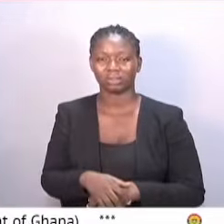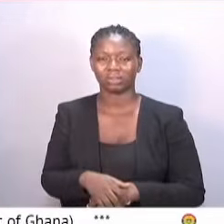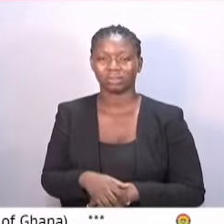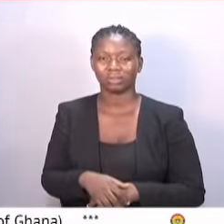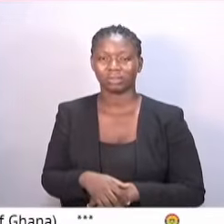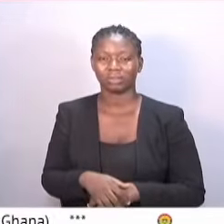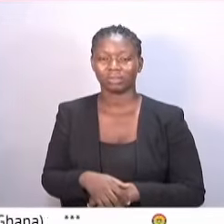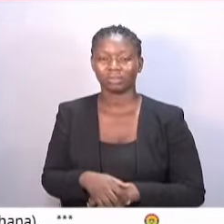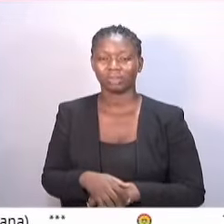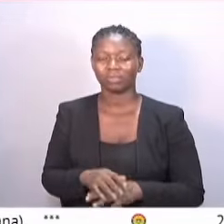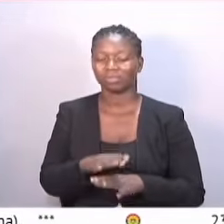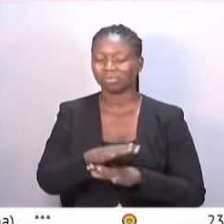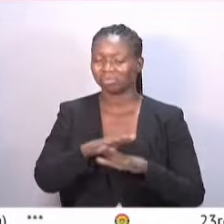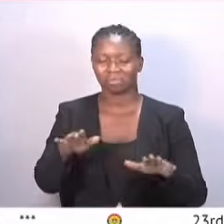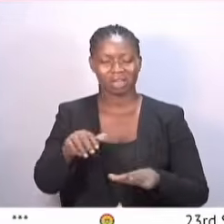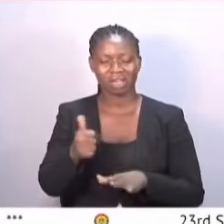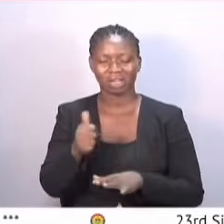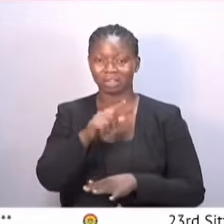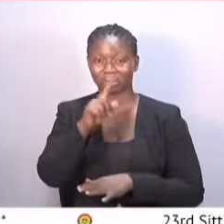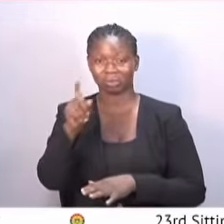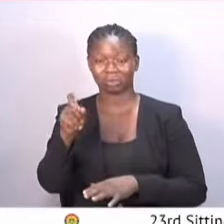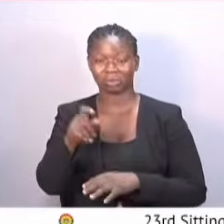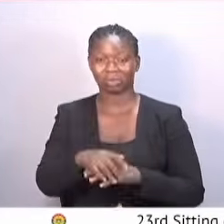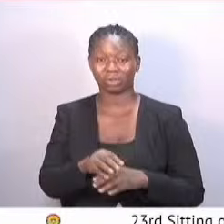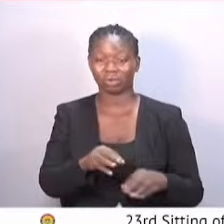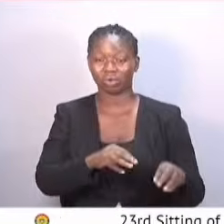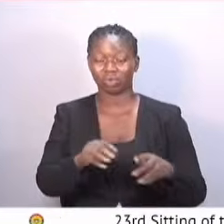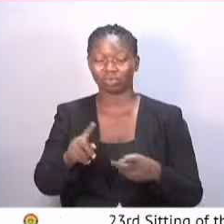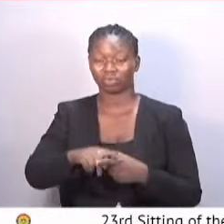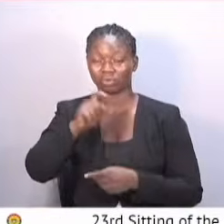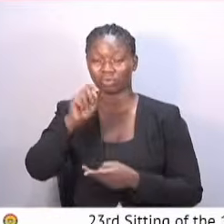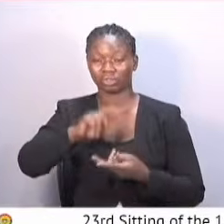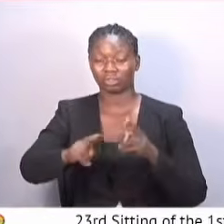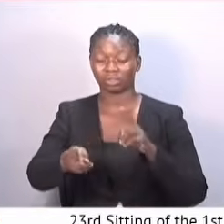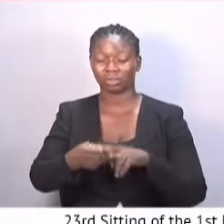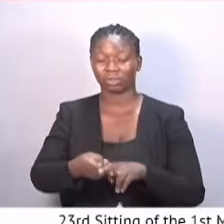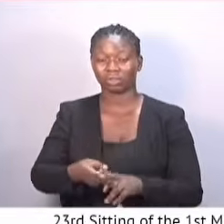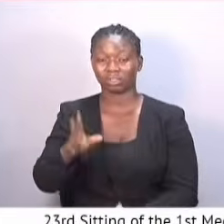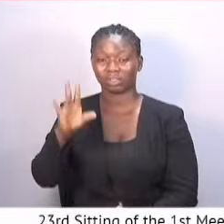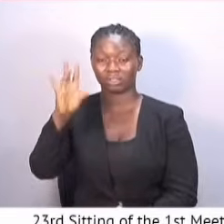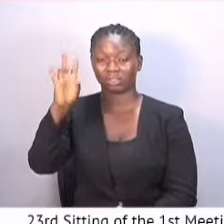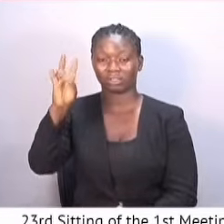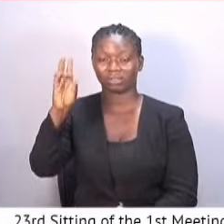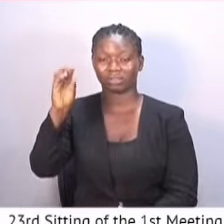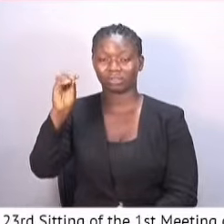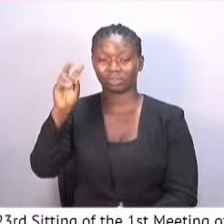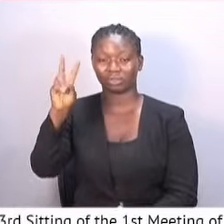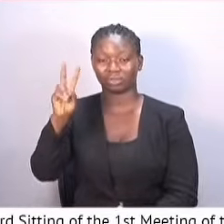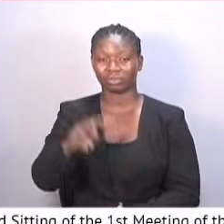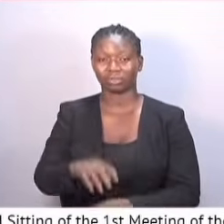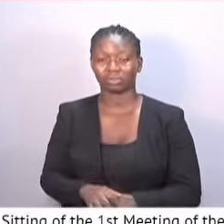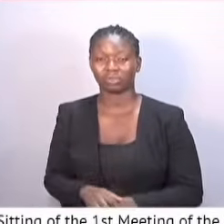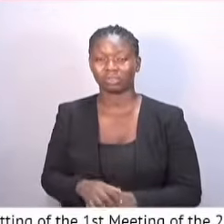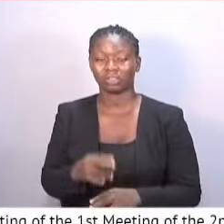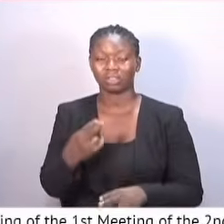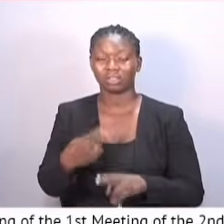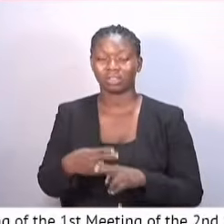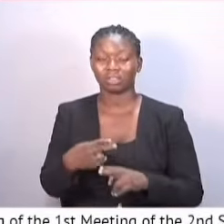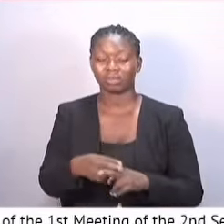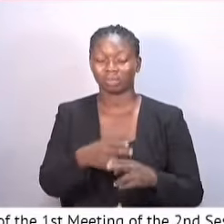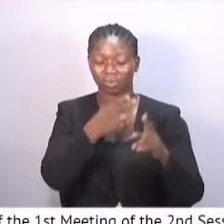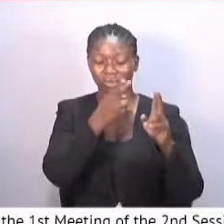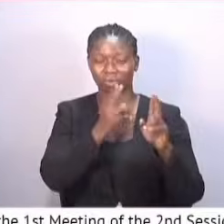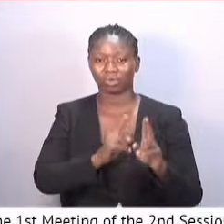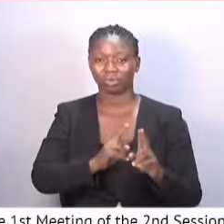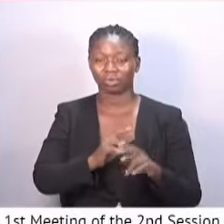So, in the absence of any further question, we move to question number 702, also standing in the